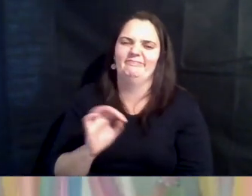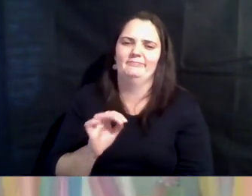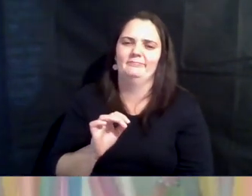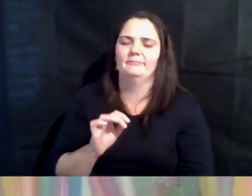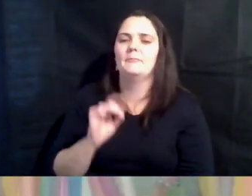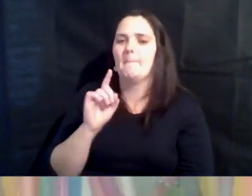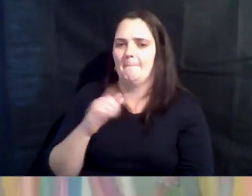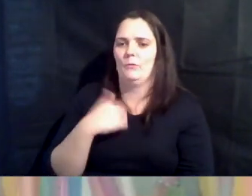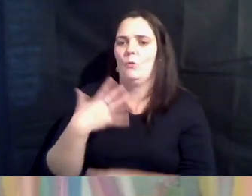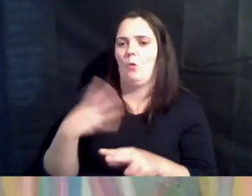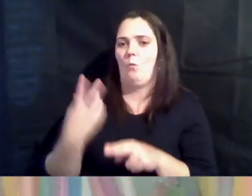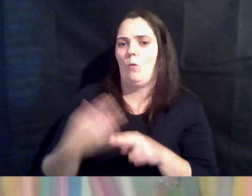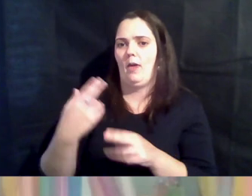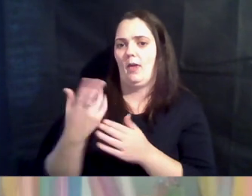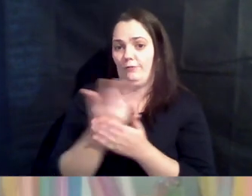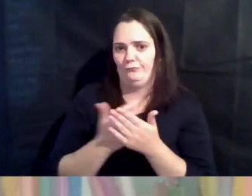Okie doke.